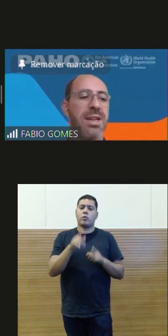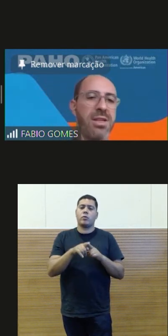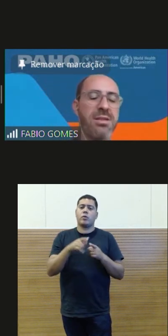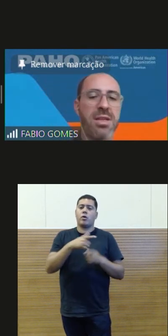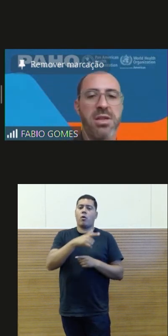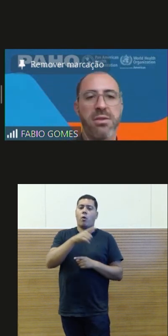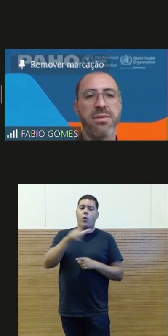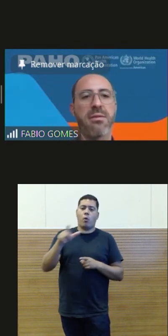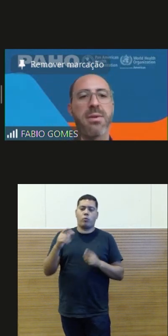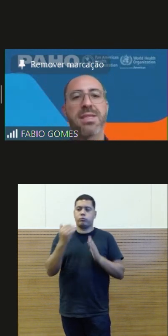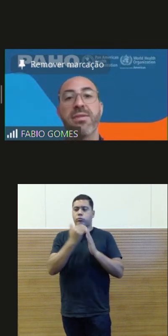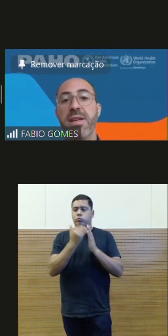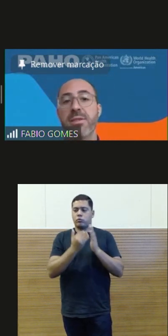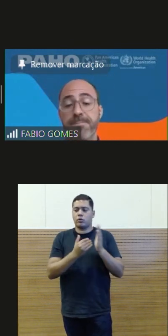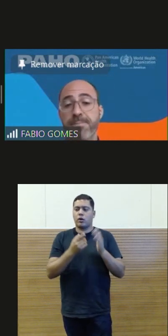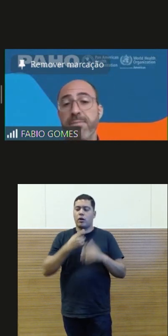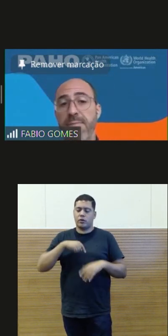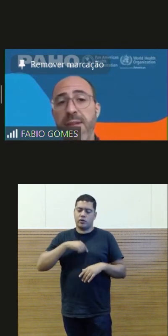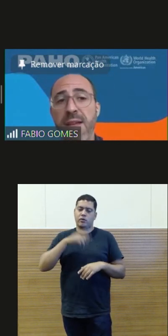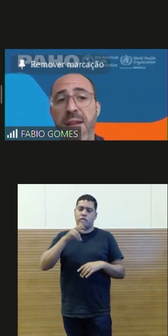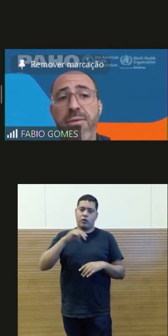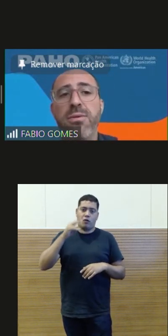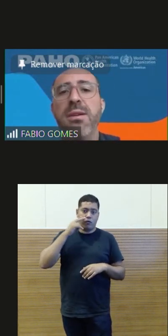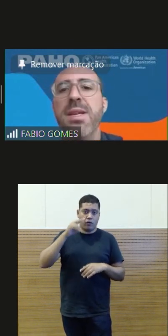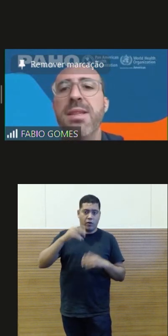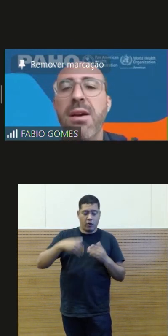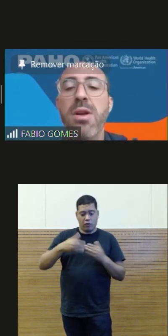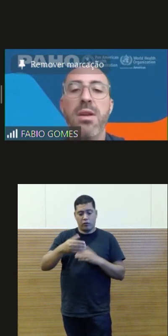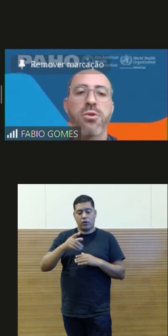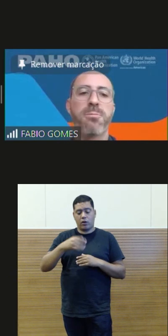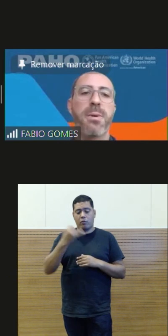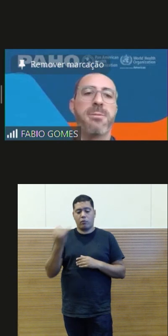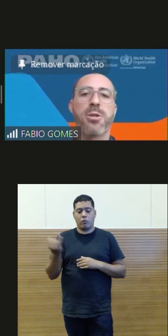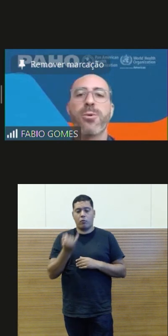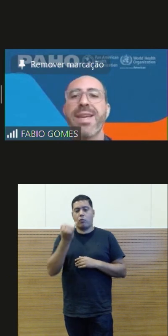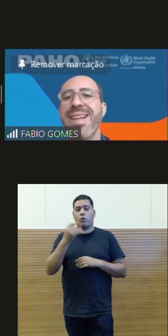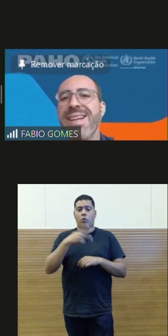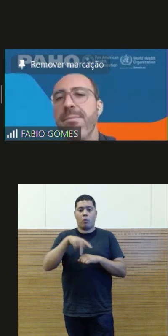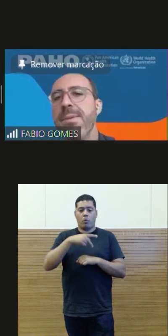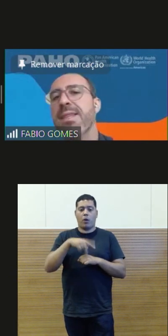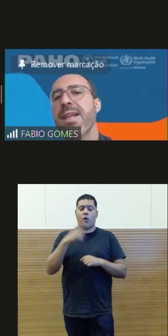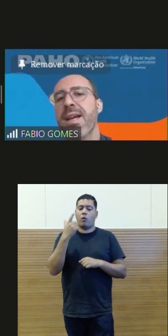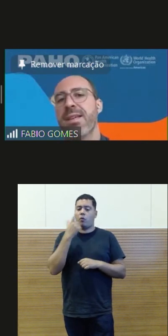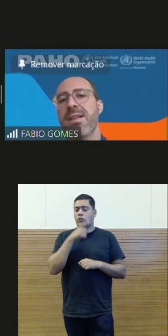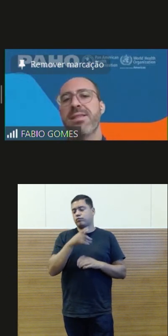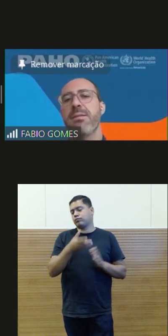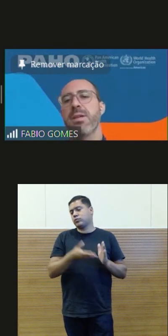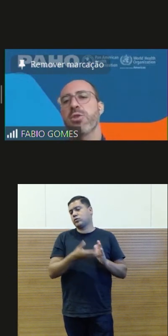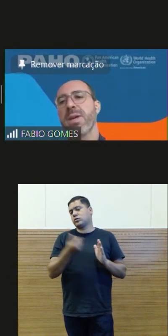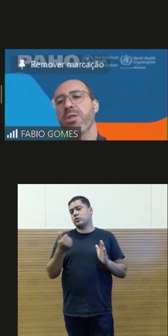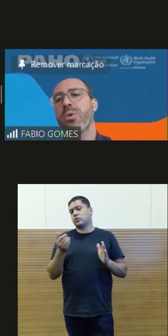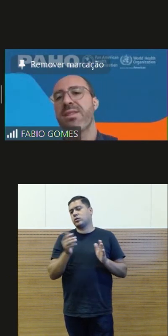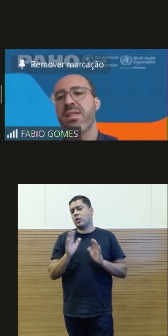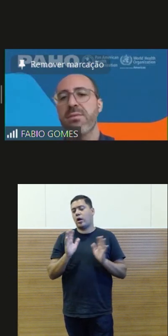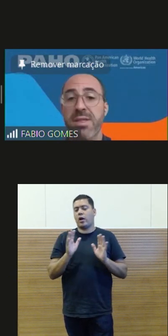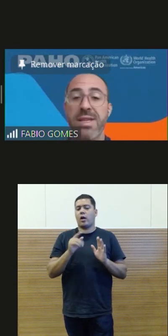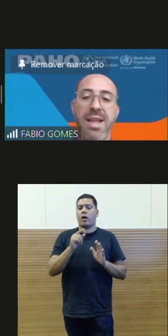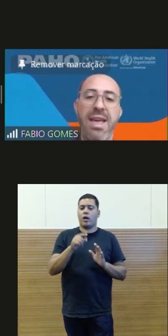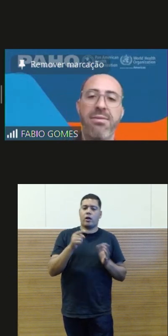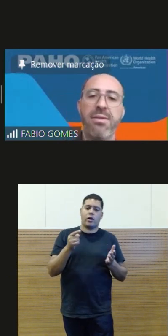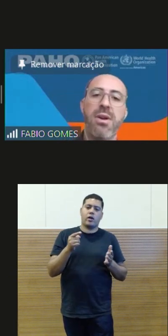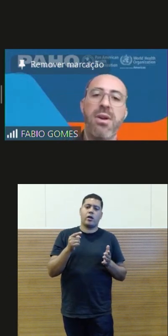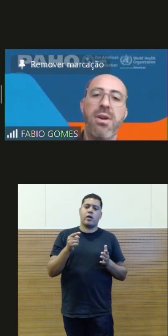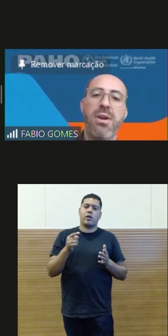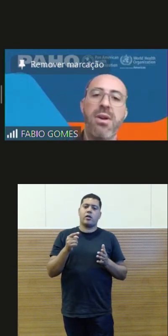in terms of critical elements and other ingredients that we will talk further ahead, it's fundamental that countries